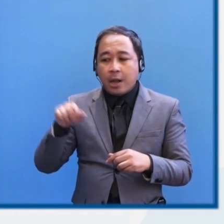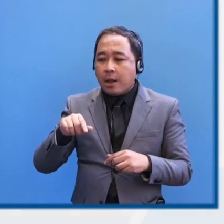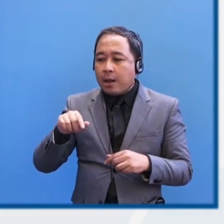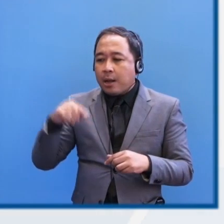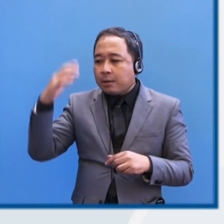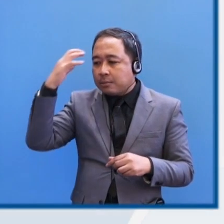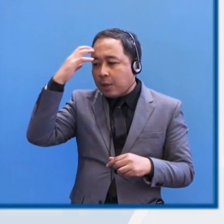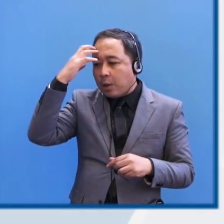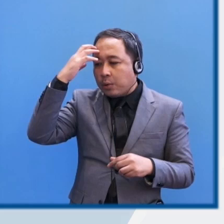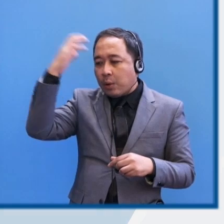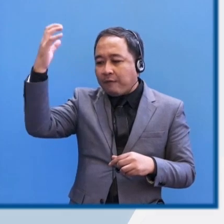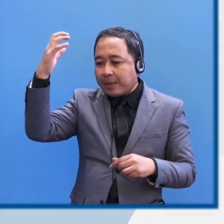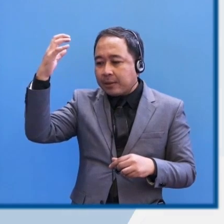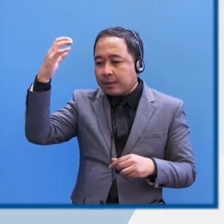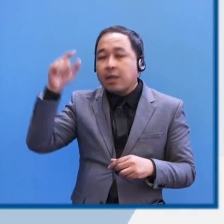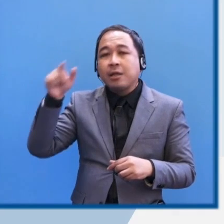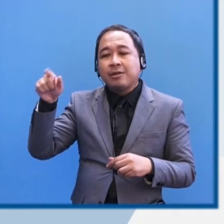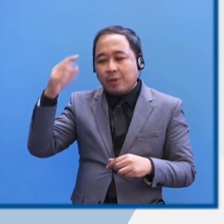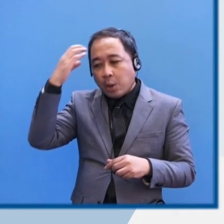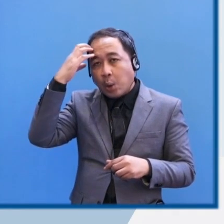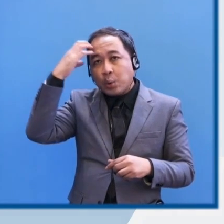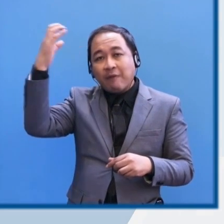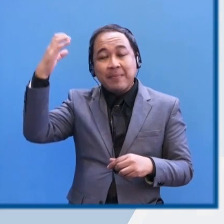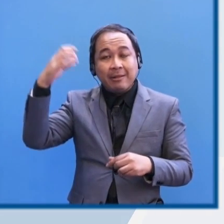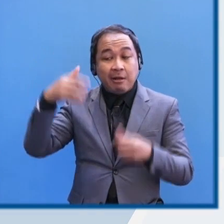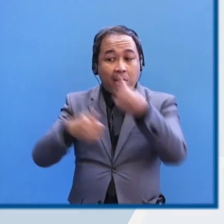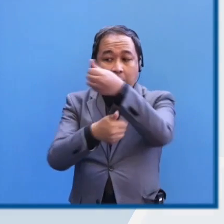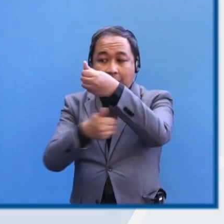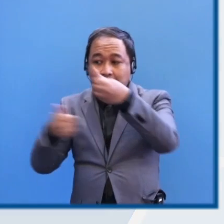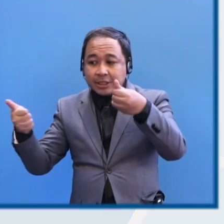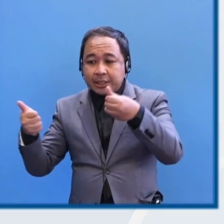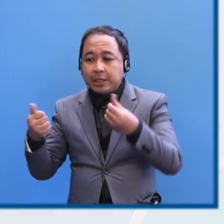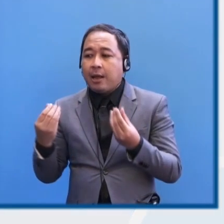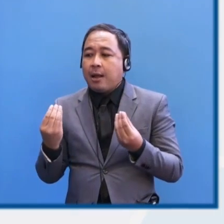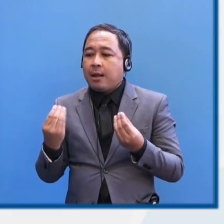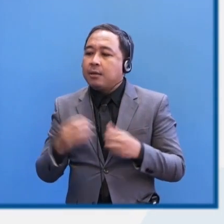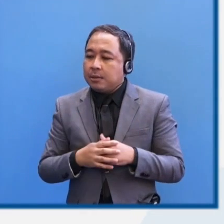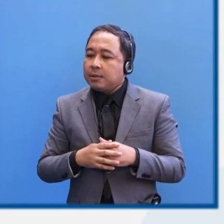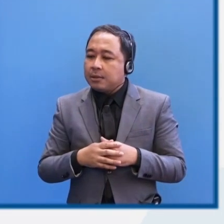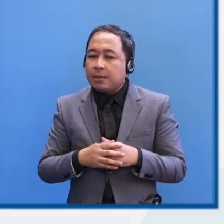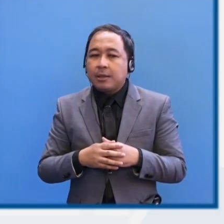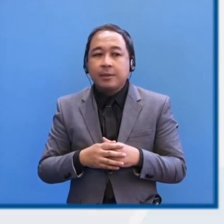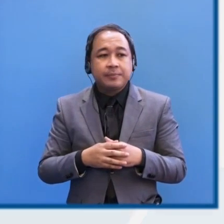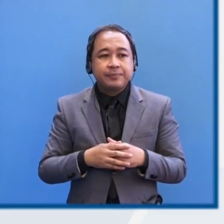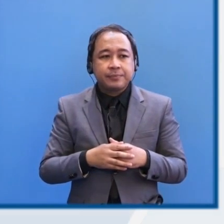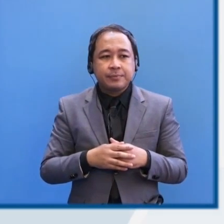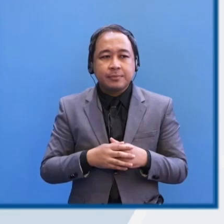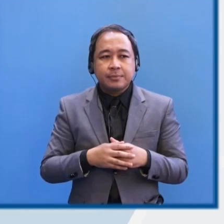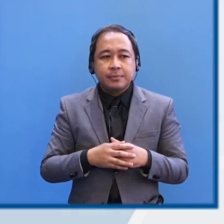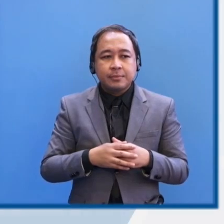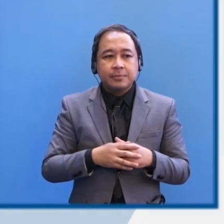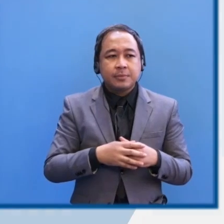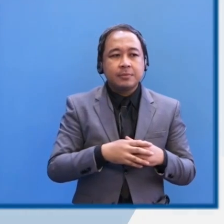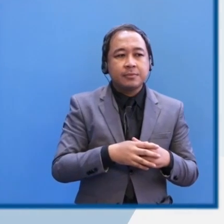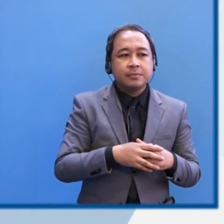can break silos in regional and cross-border hazards. So, in a sense, does it help to have a regional